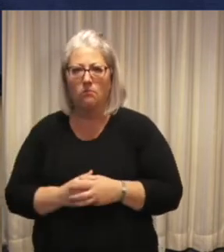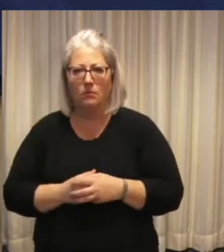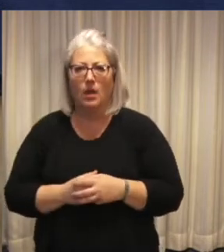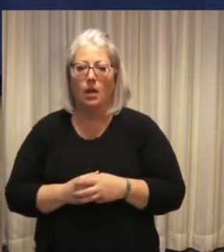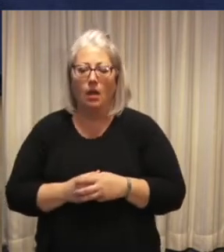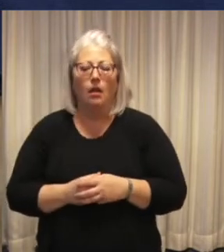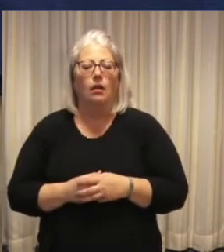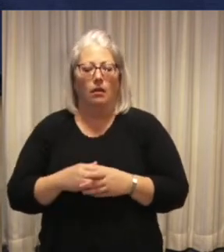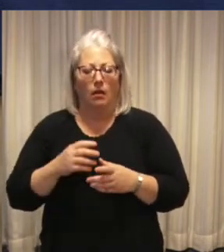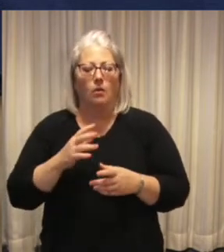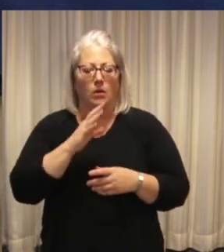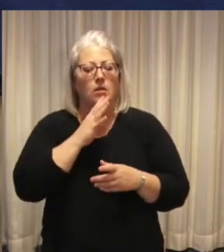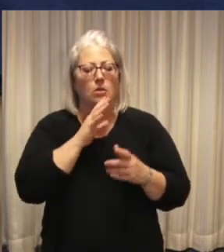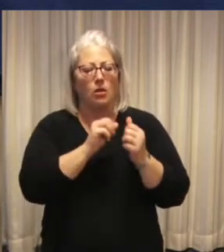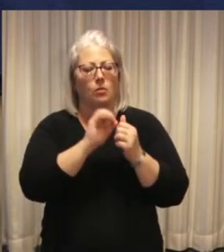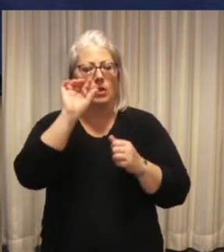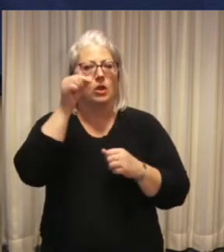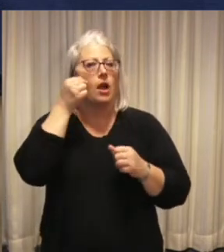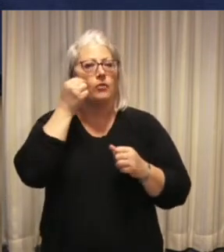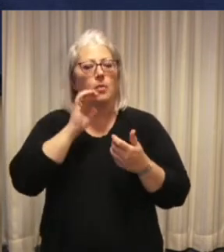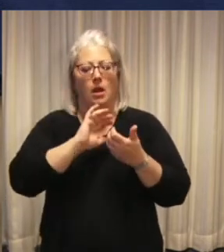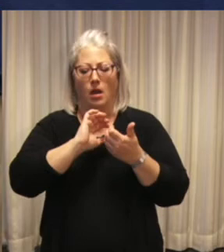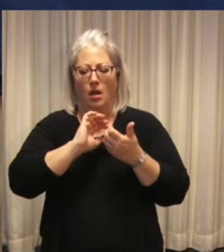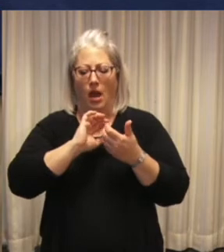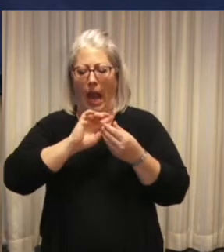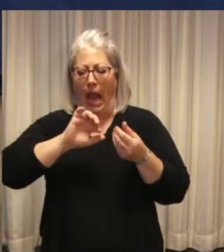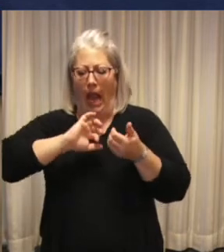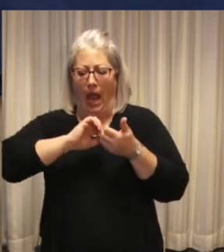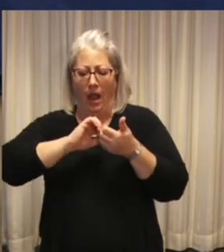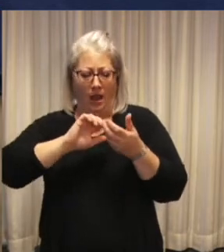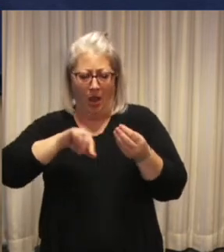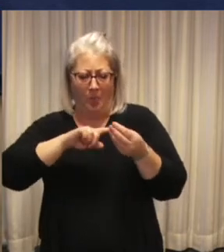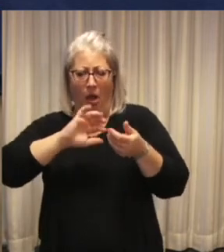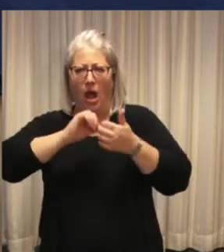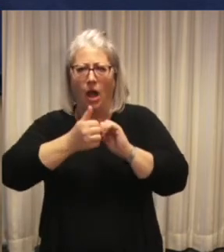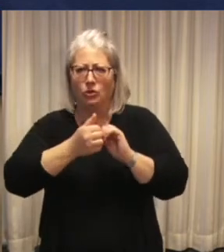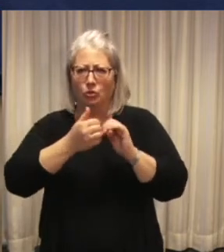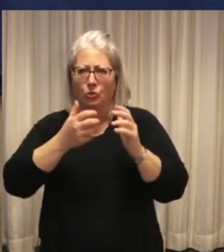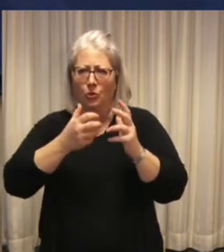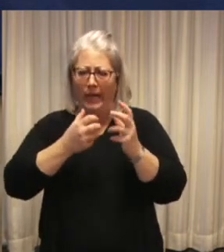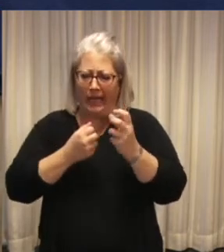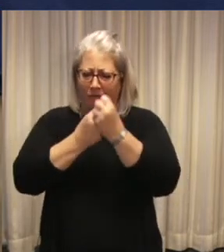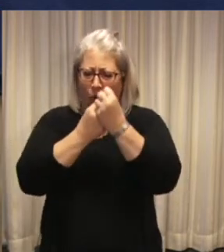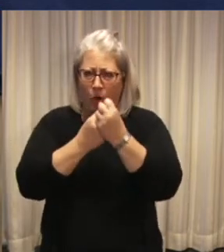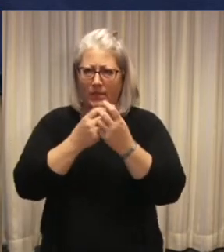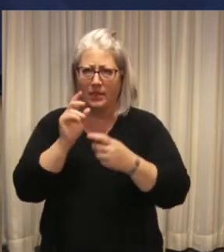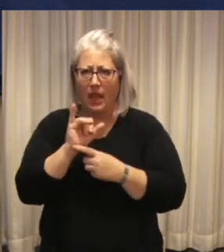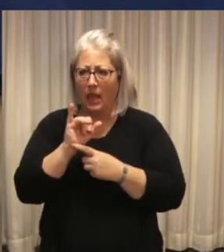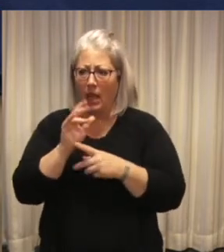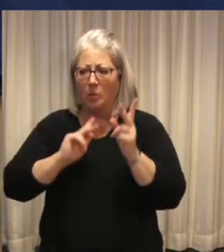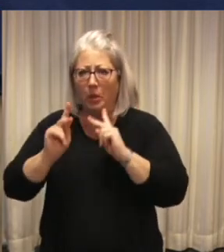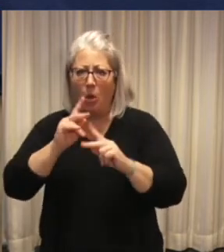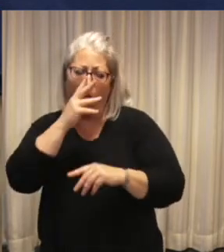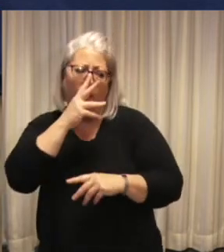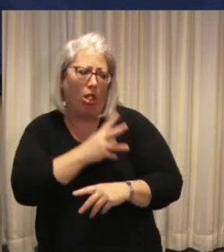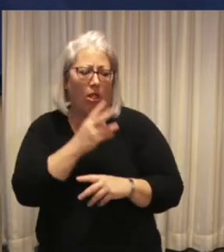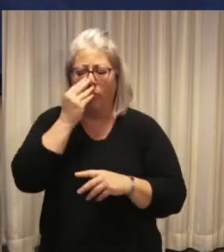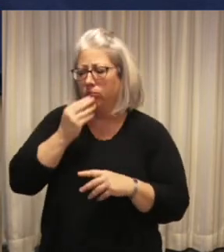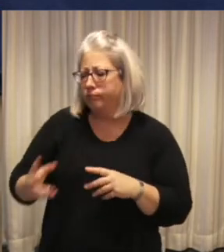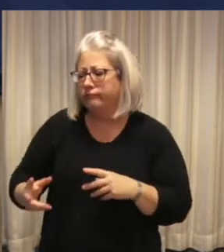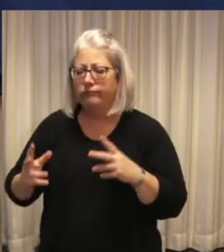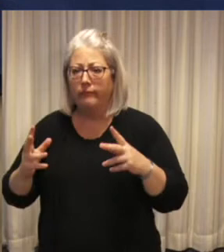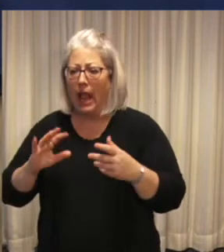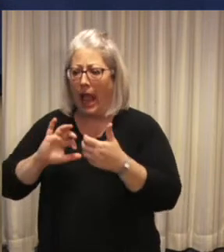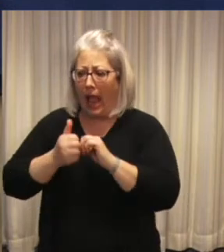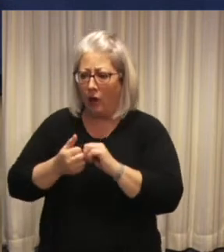having conversation about how we might better enforce when folks aren't following through and thinking of others. So I appreciate